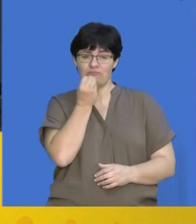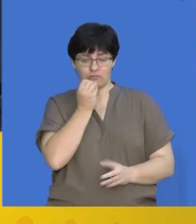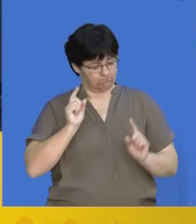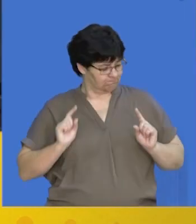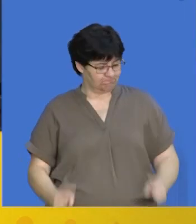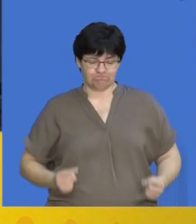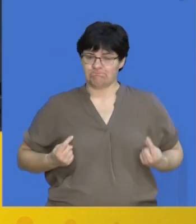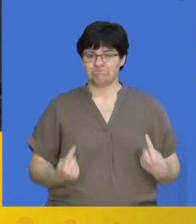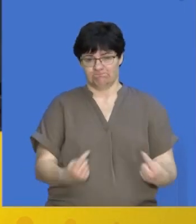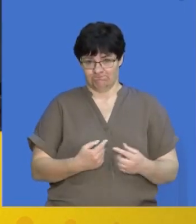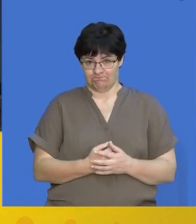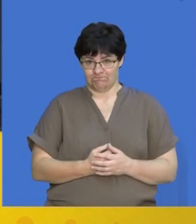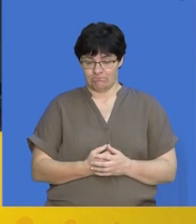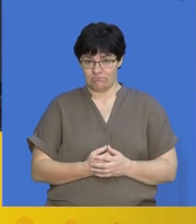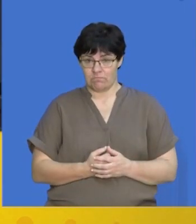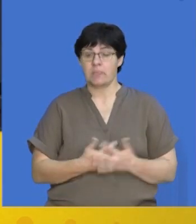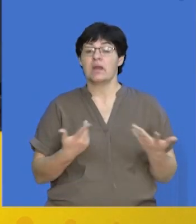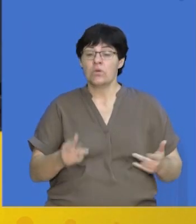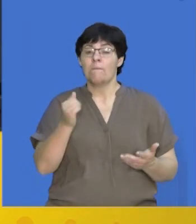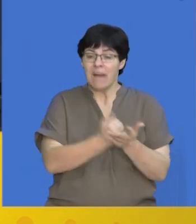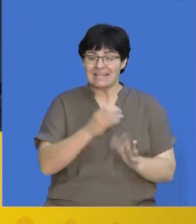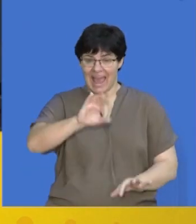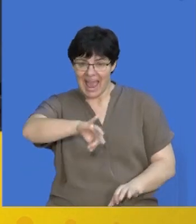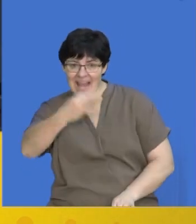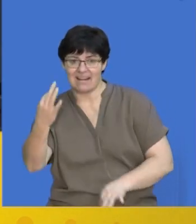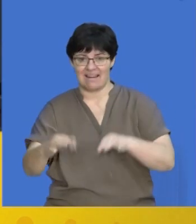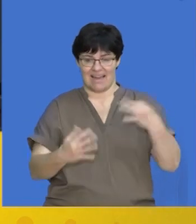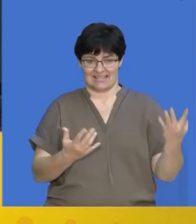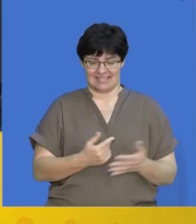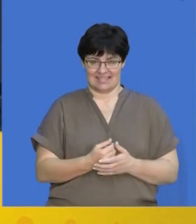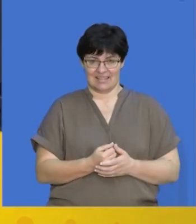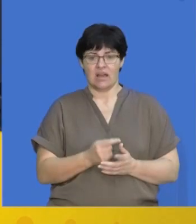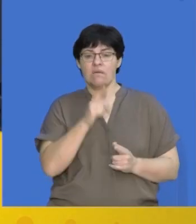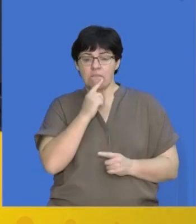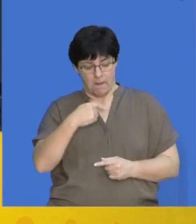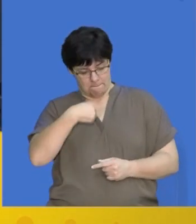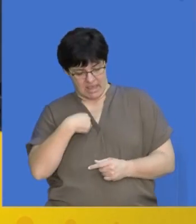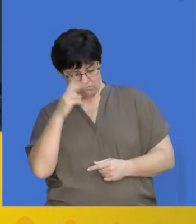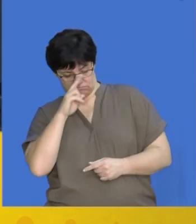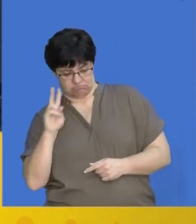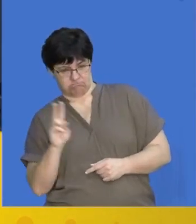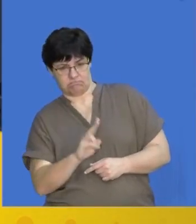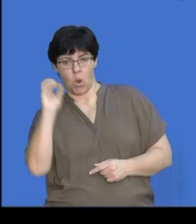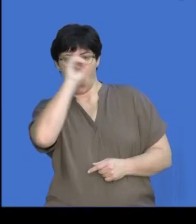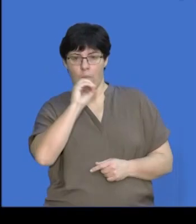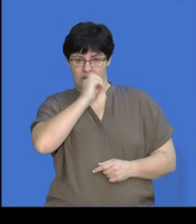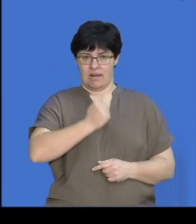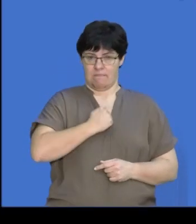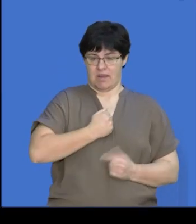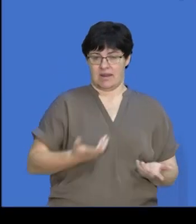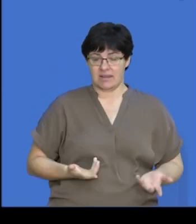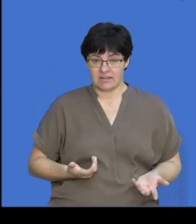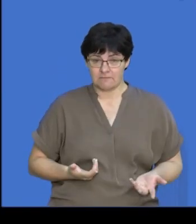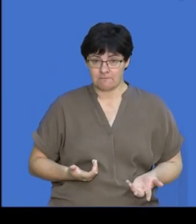does the question want you to do? Analyze. Give an opinion. Correct. When